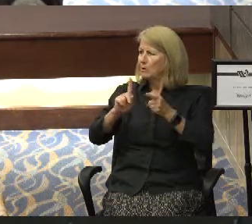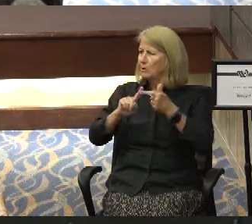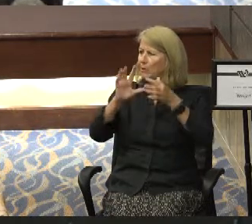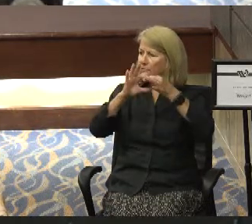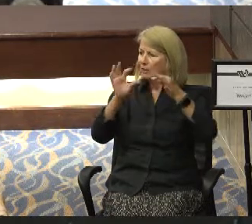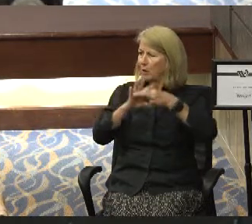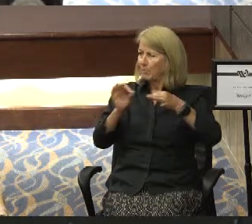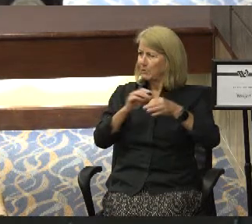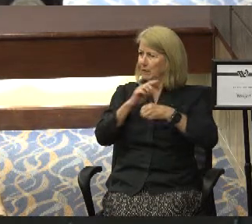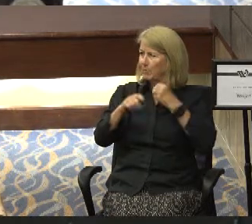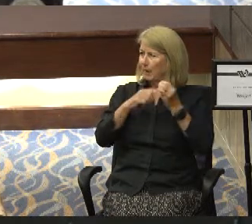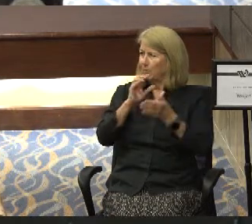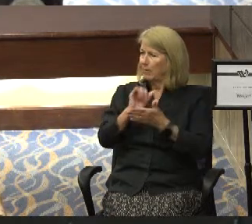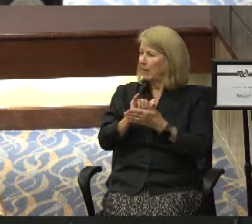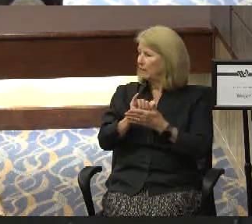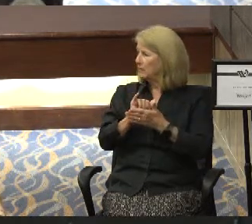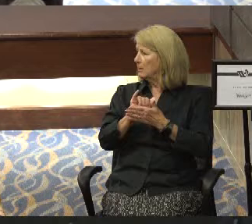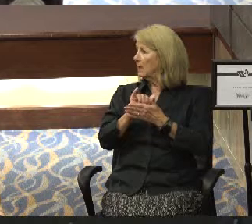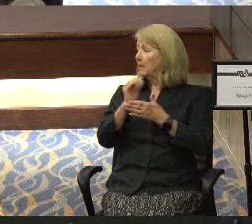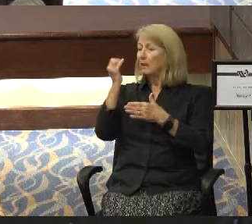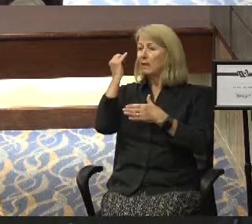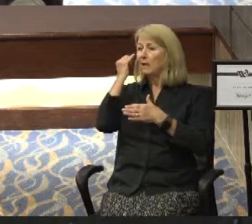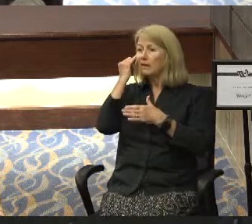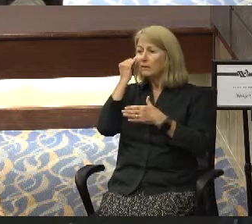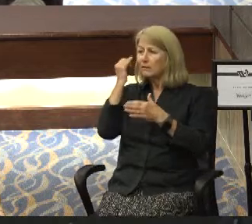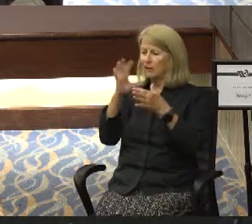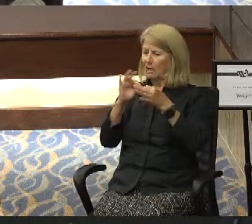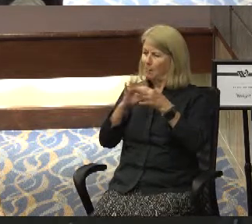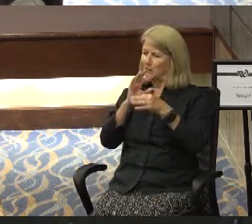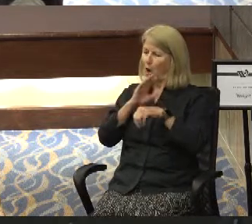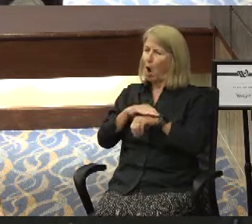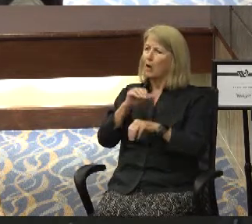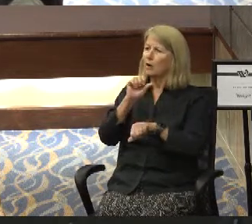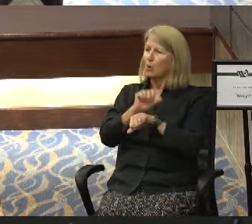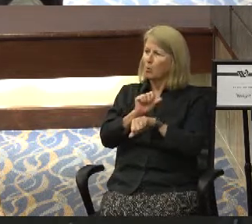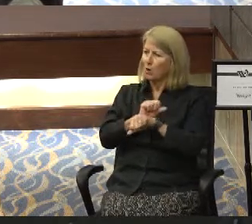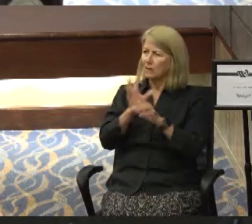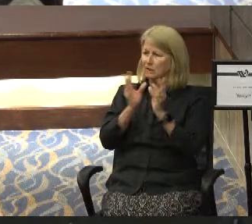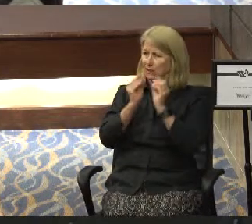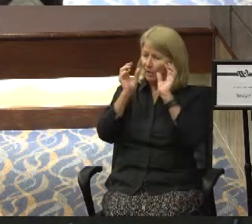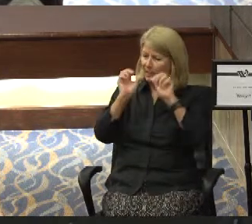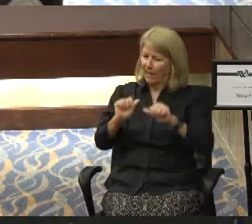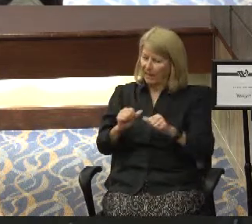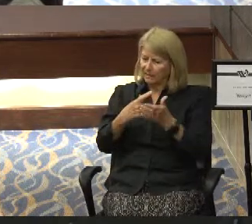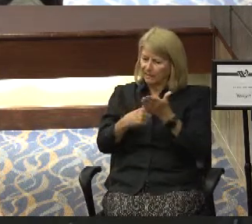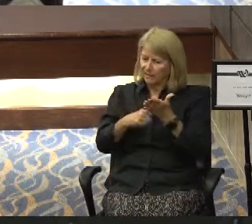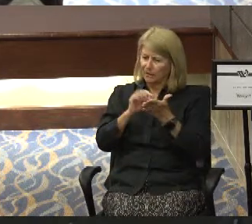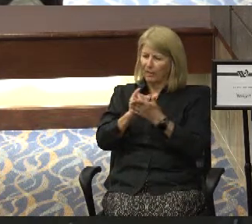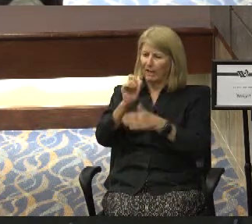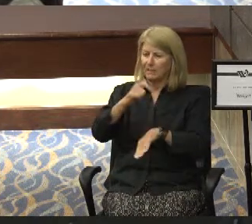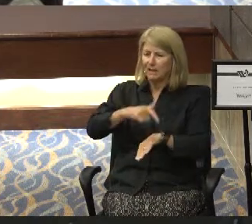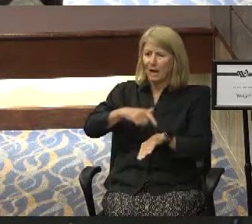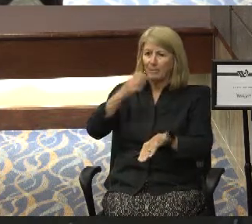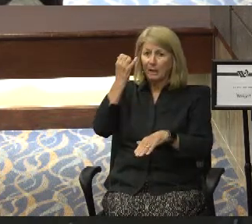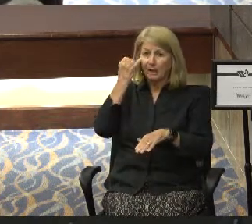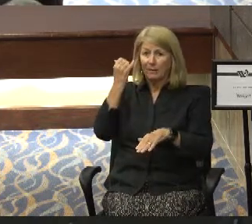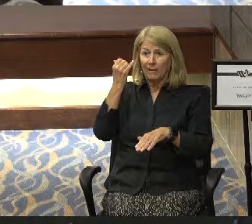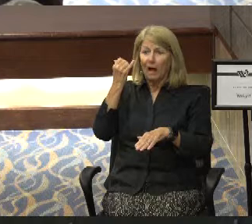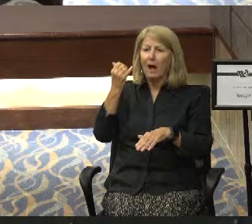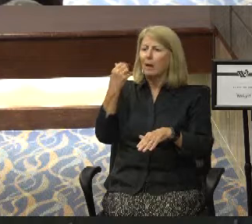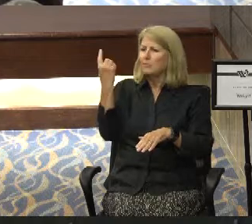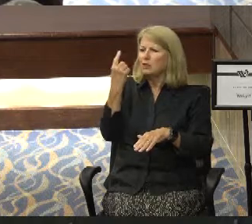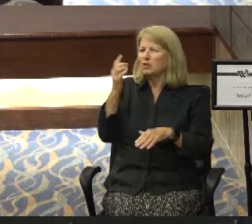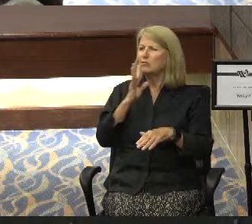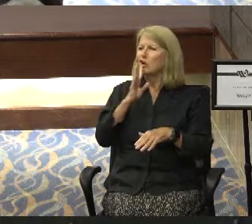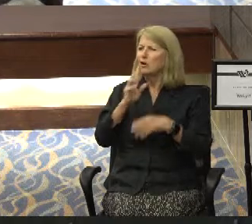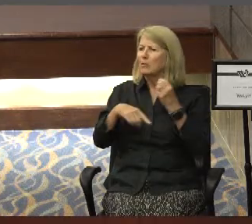them. Unless, if it's an item that's on a work session, you can cover it then. But otherwise. I'm going to comment on a couple of resolutions. I'll take